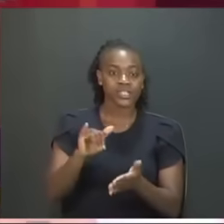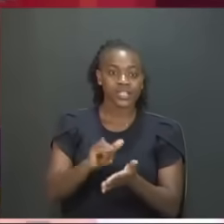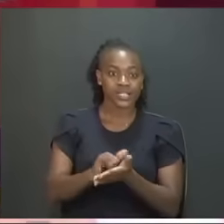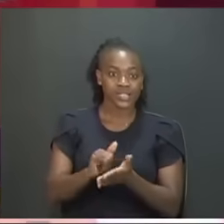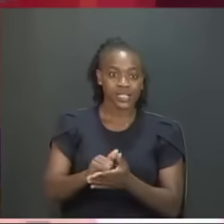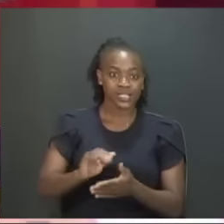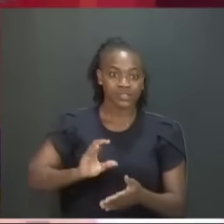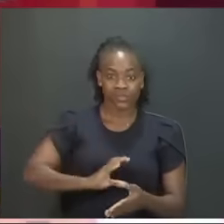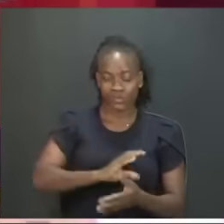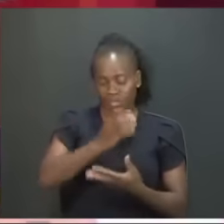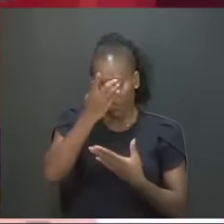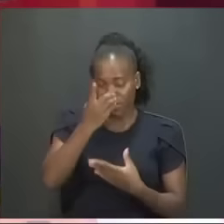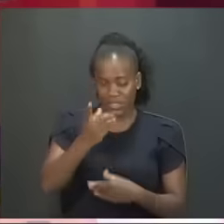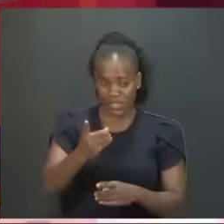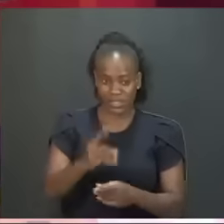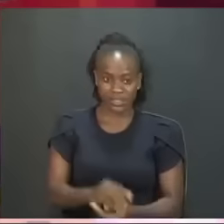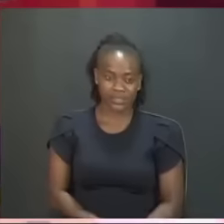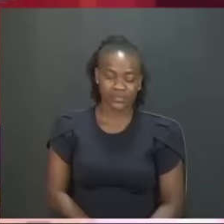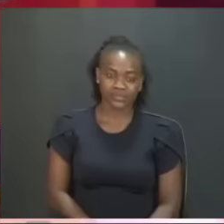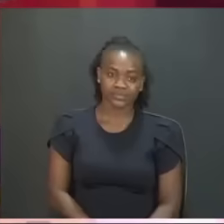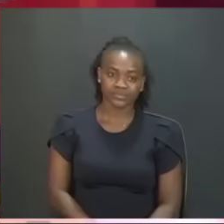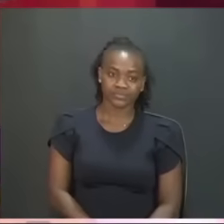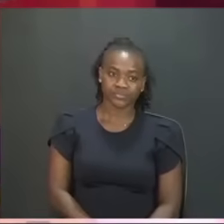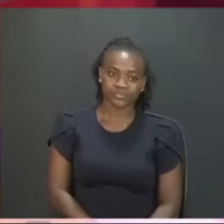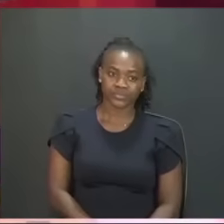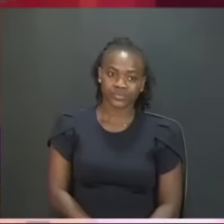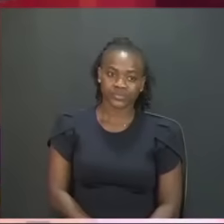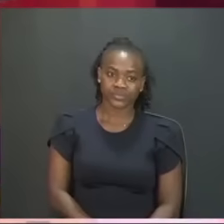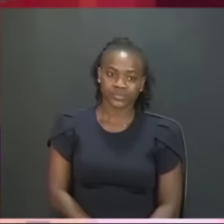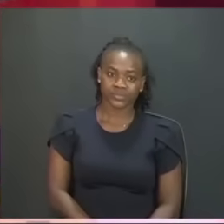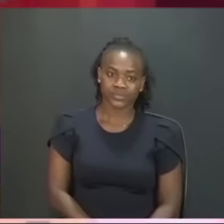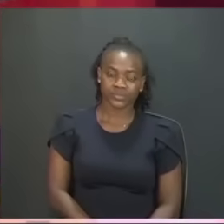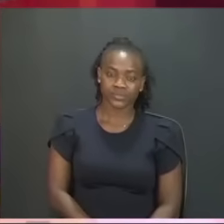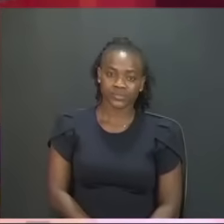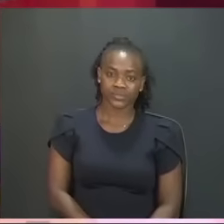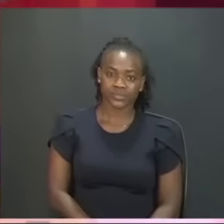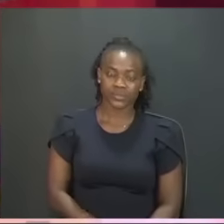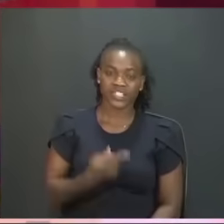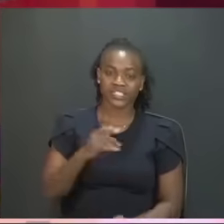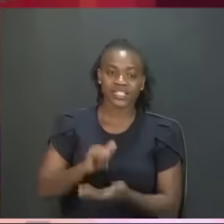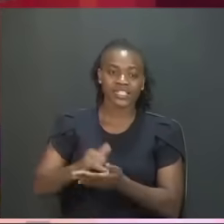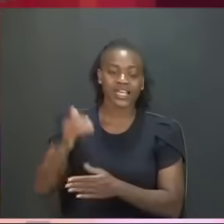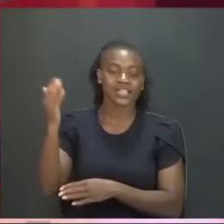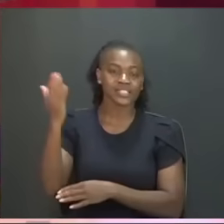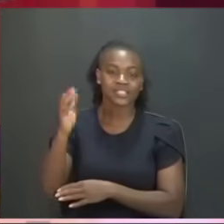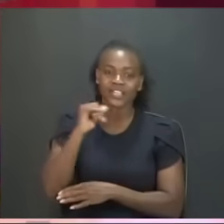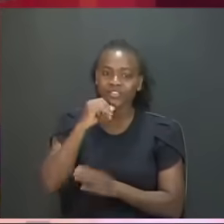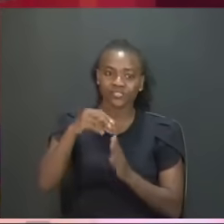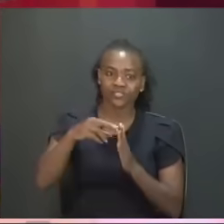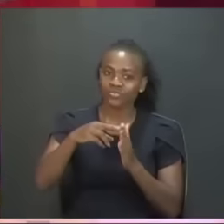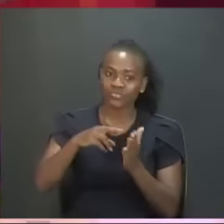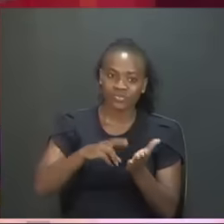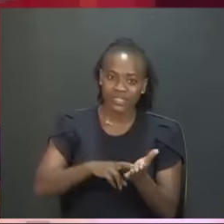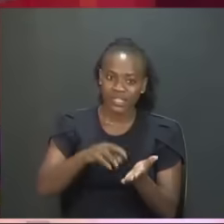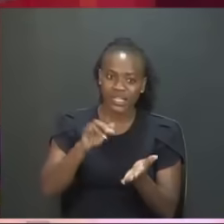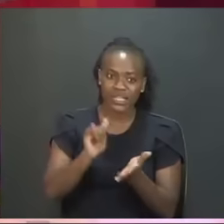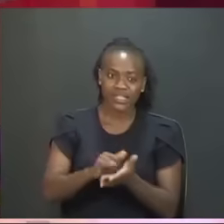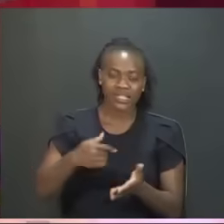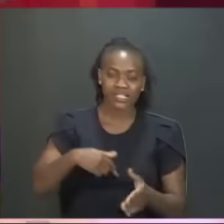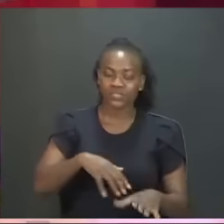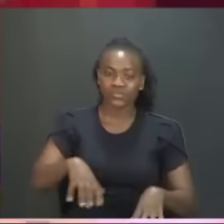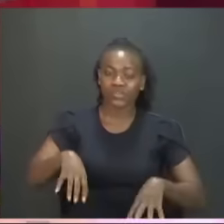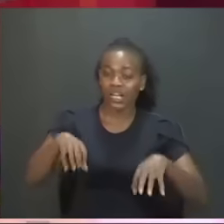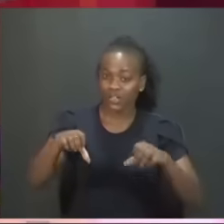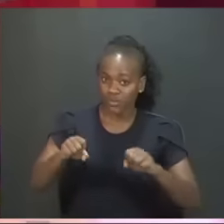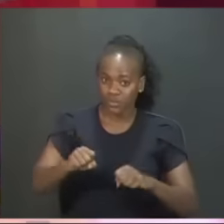committee. Mr. Speaker, a statement, not a report to be adopted by this House. A